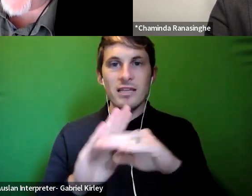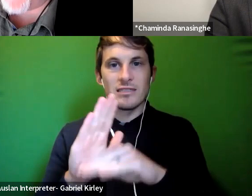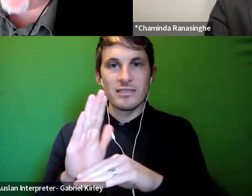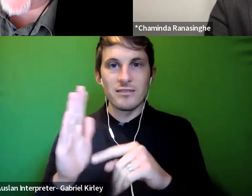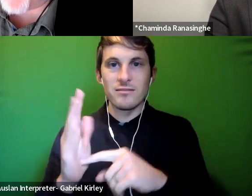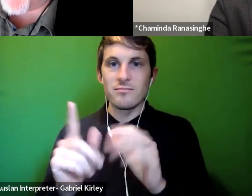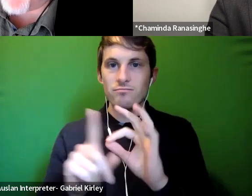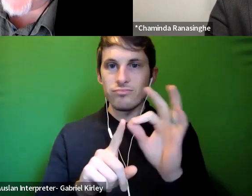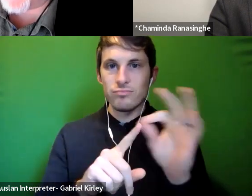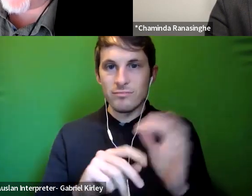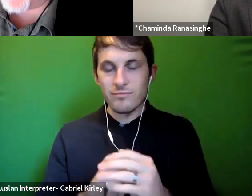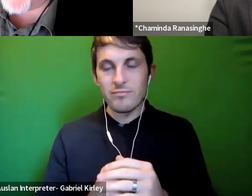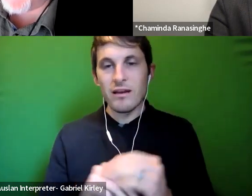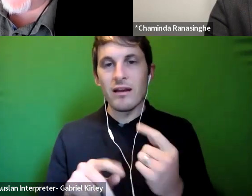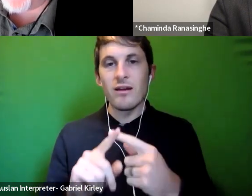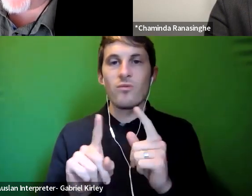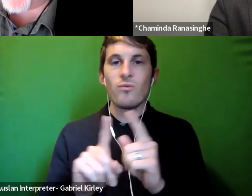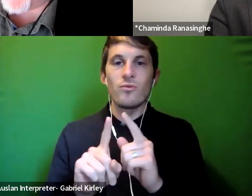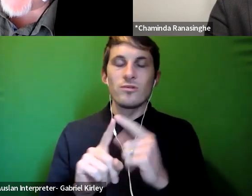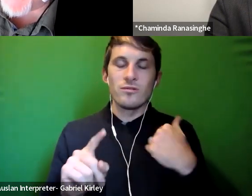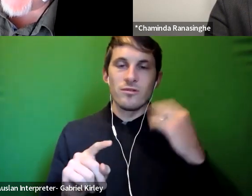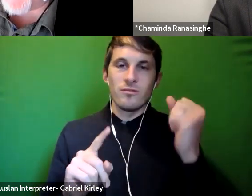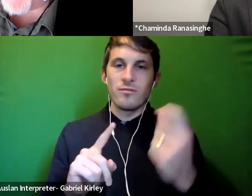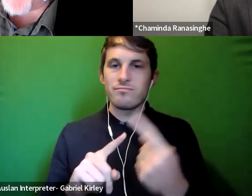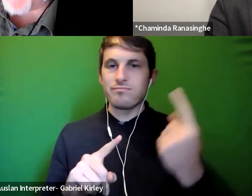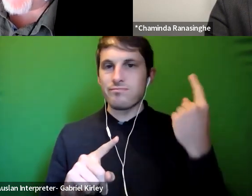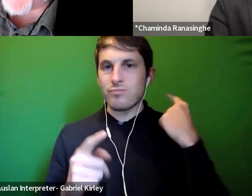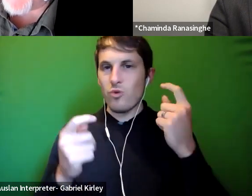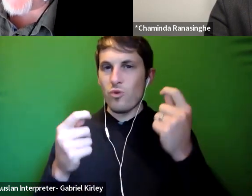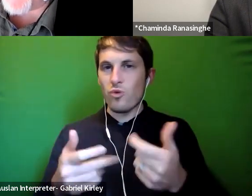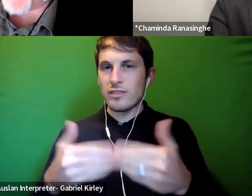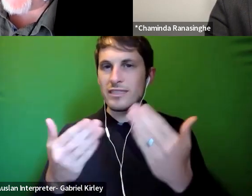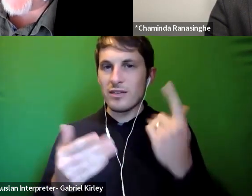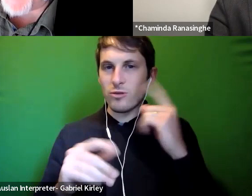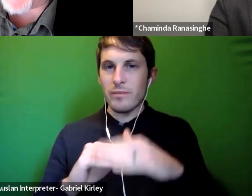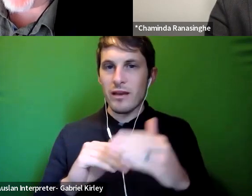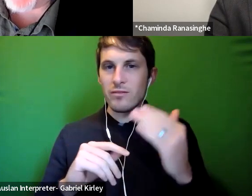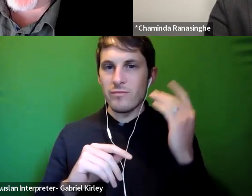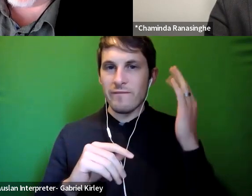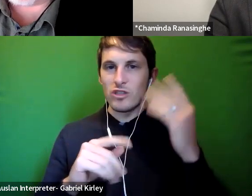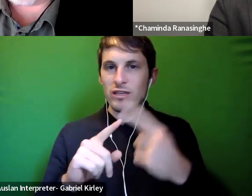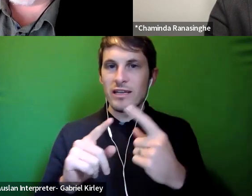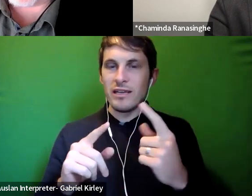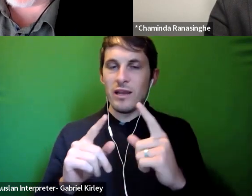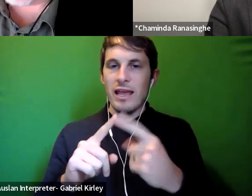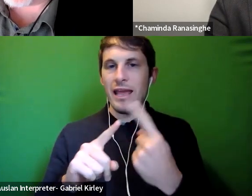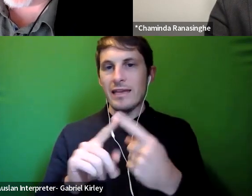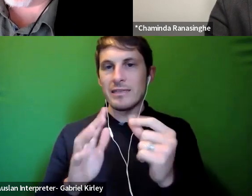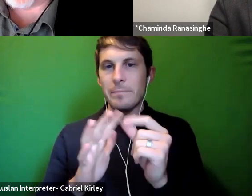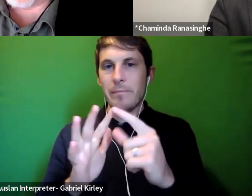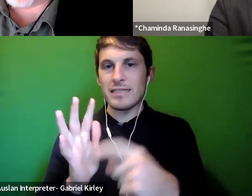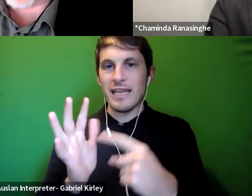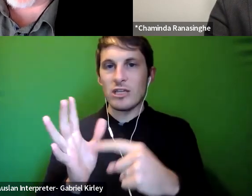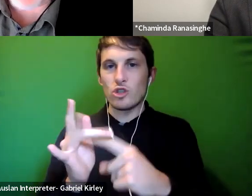and I often cast my mind back to, you know, the early days. We're talking about reflections or, you know, expectations on academic